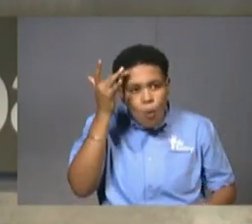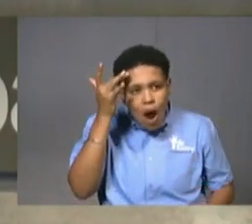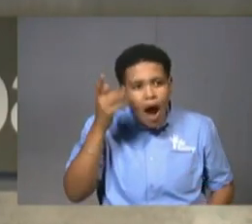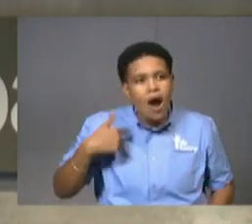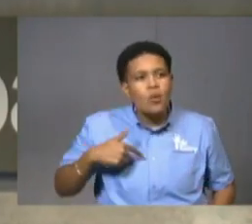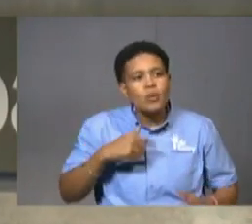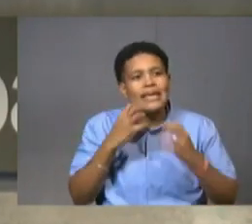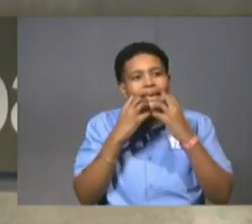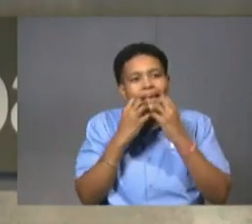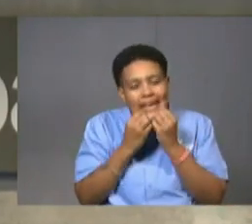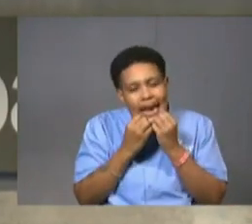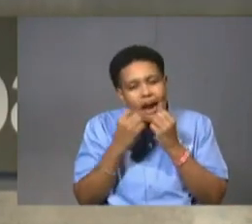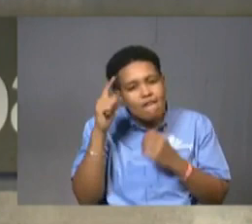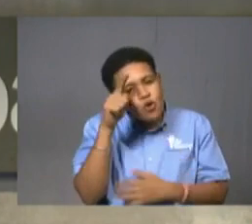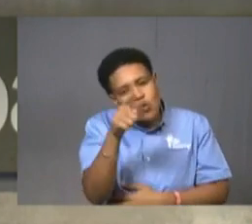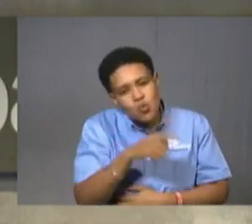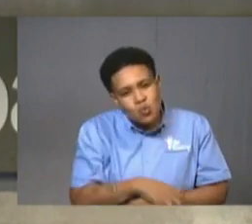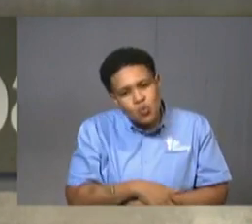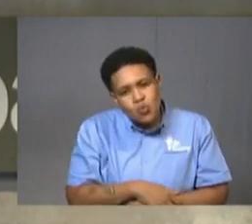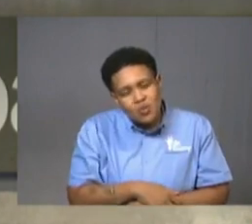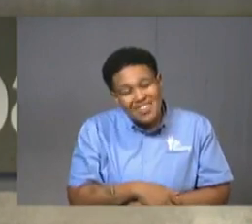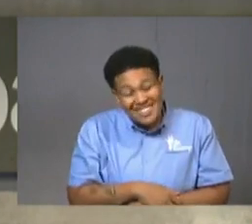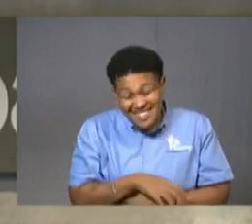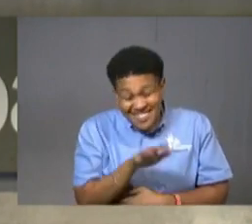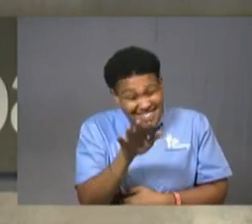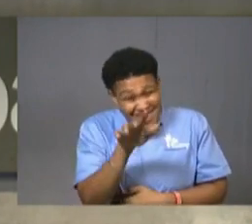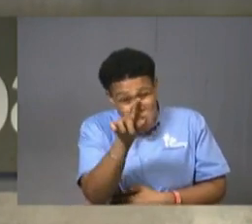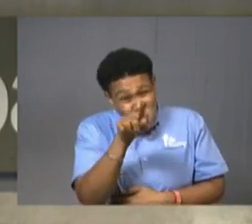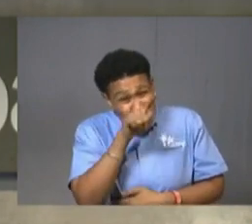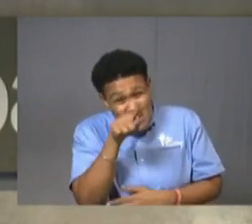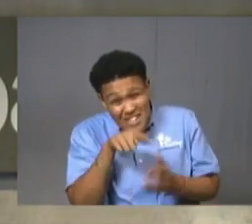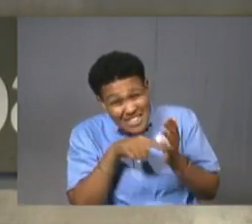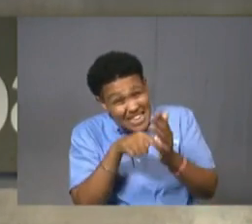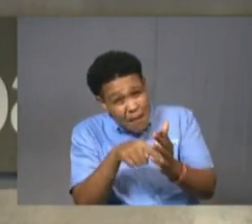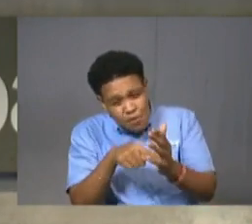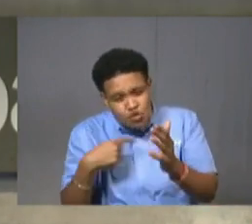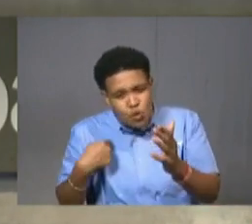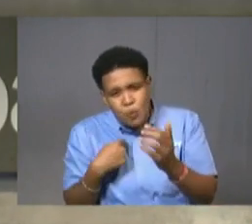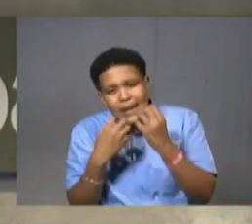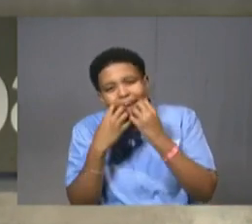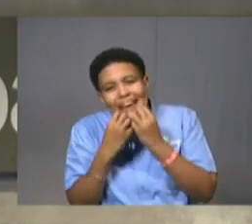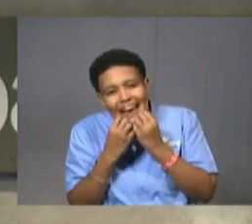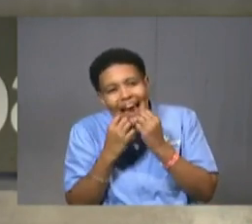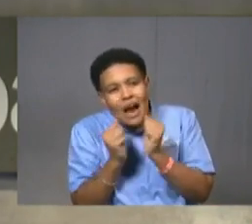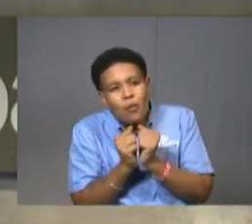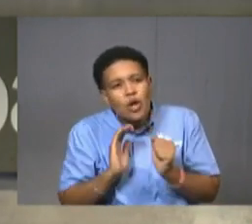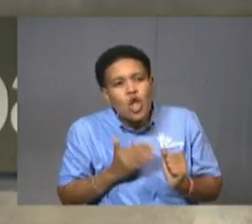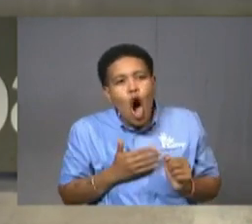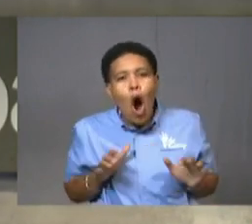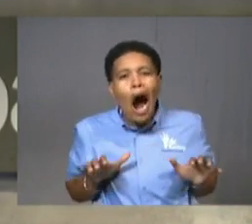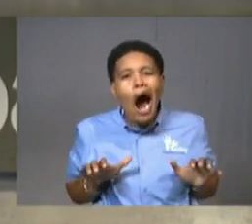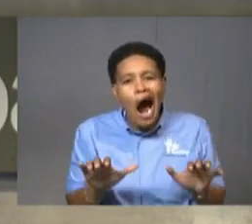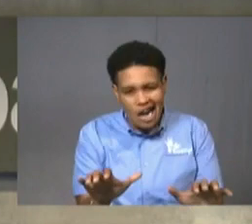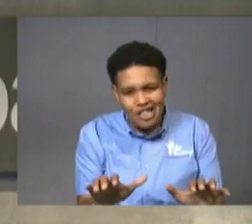we care for you. And we have demonstrated that we care with our